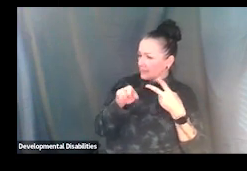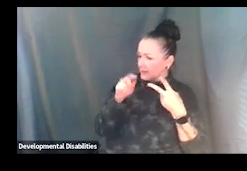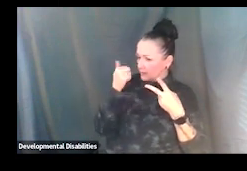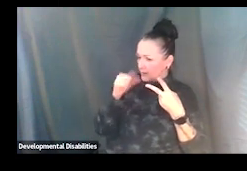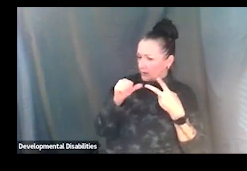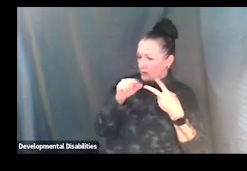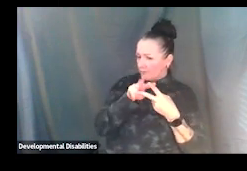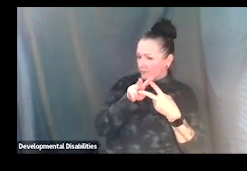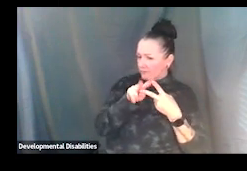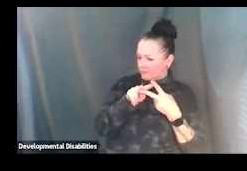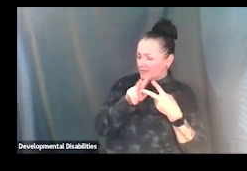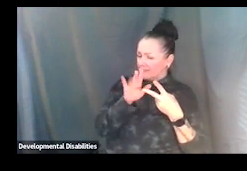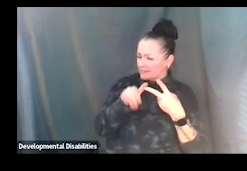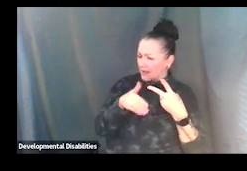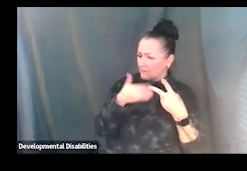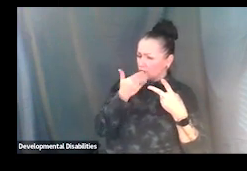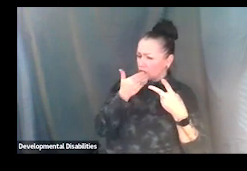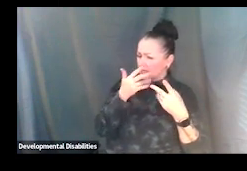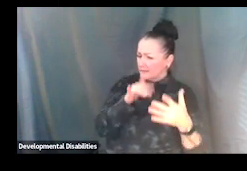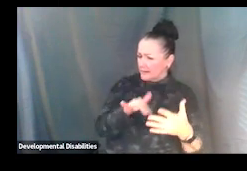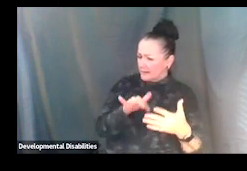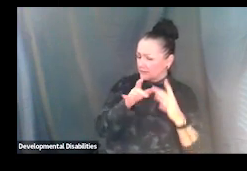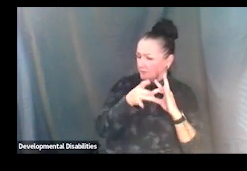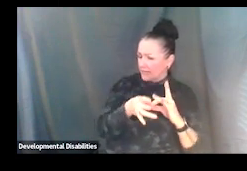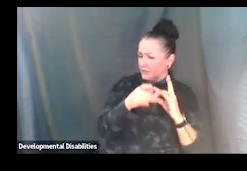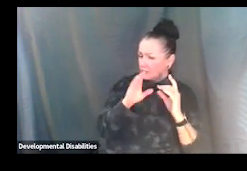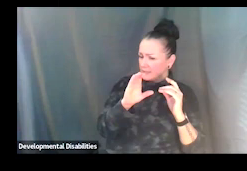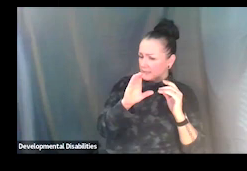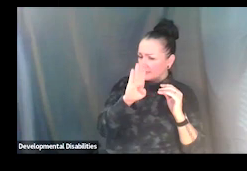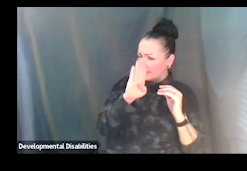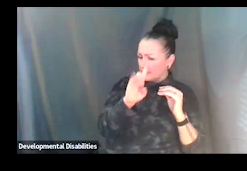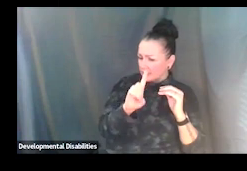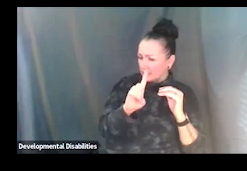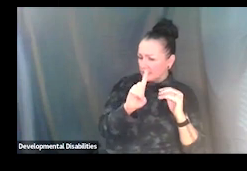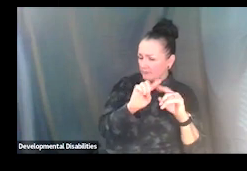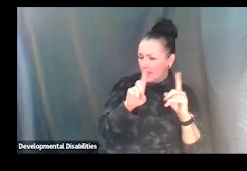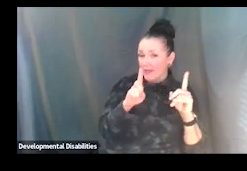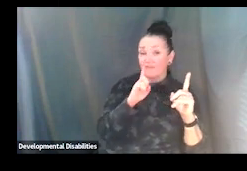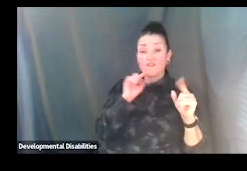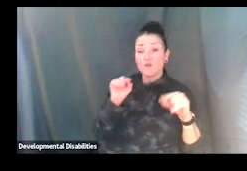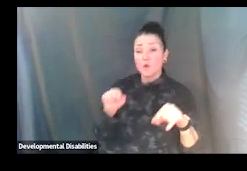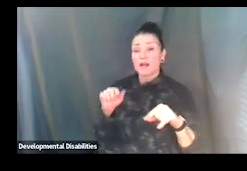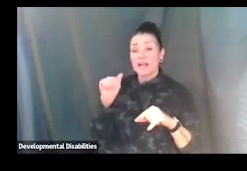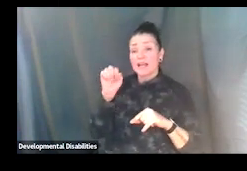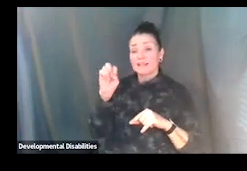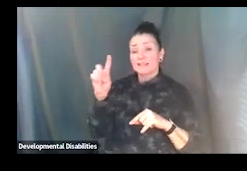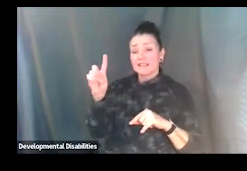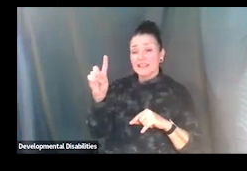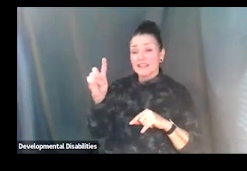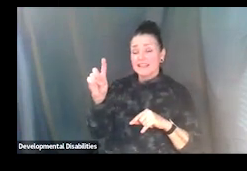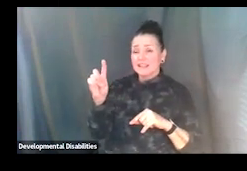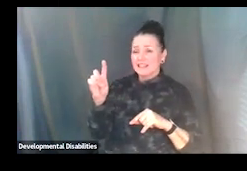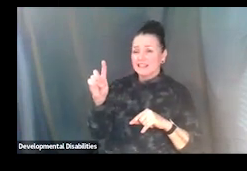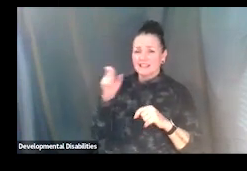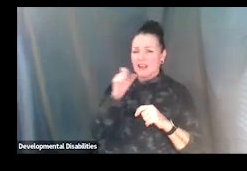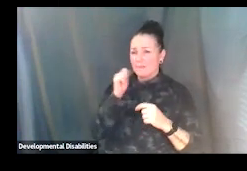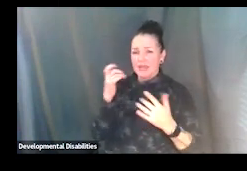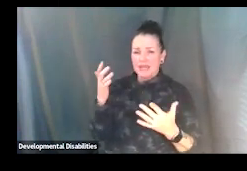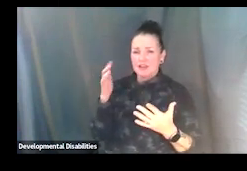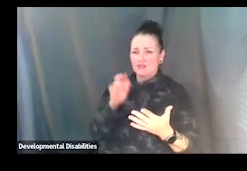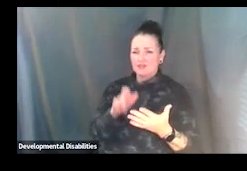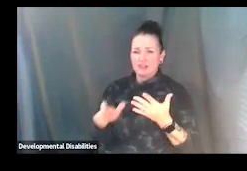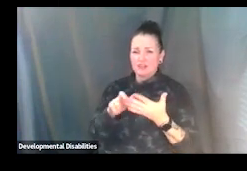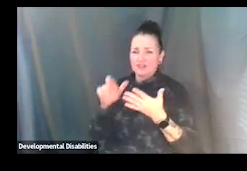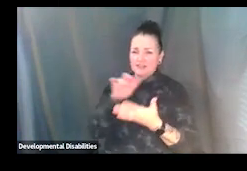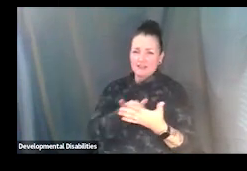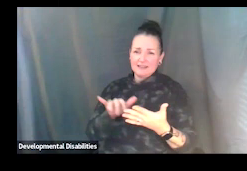don't know. I don't think there's any good studies of it in autism, sort of placebo control stuff, in part because of regulatory issues in the United States. But what I